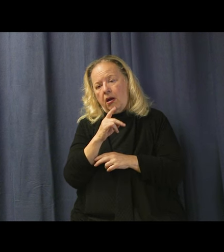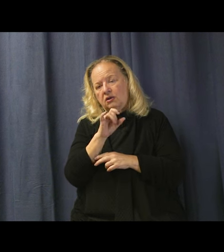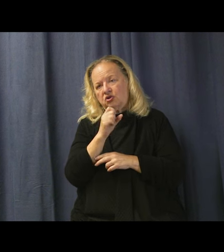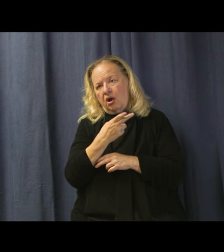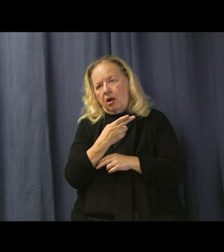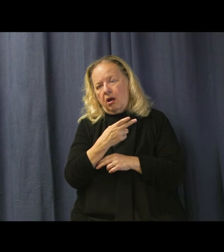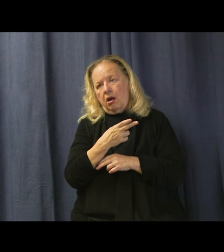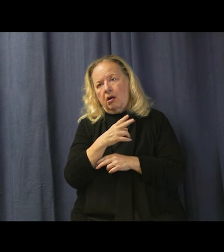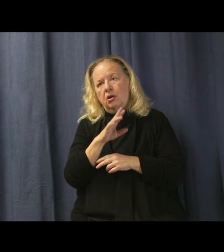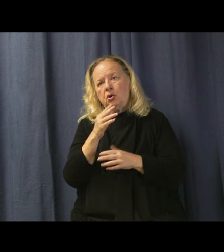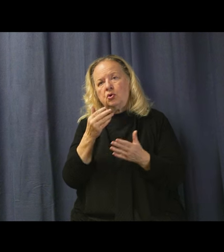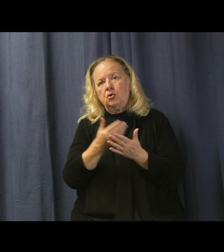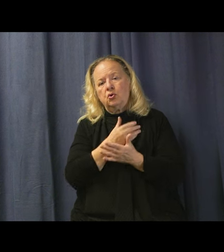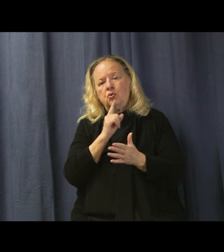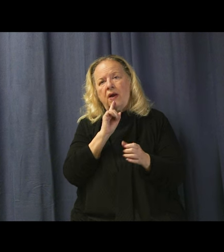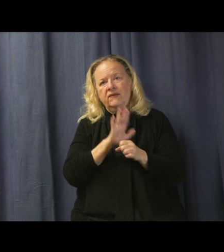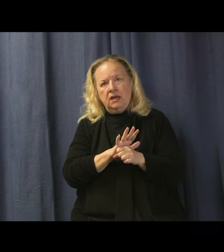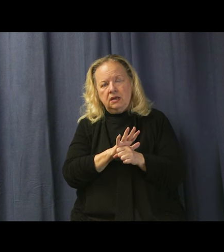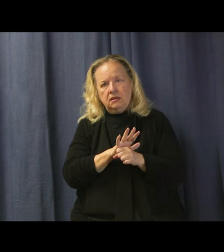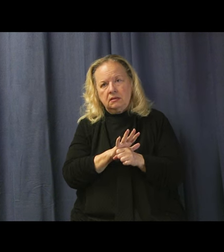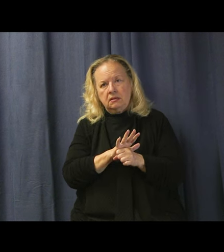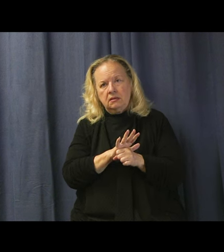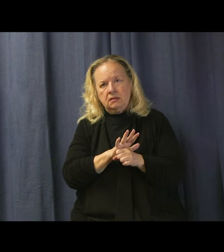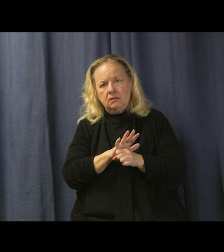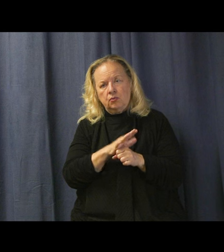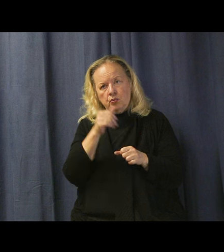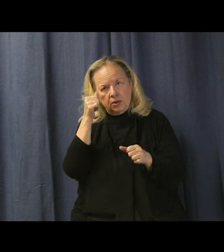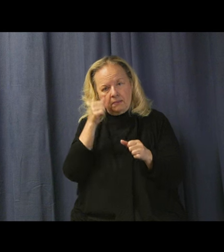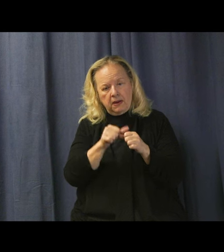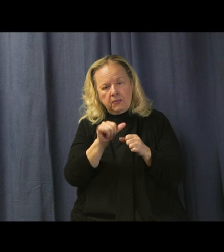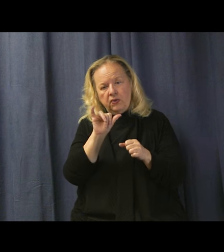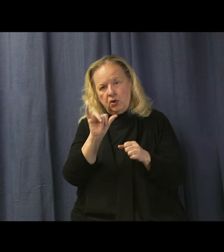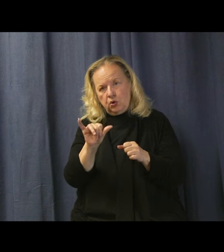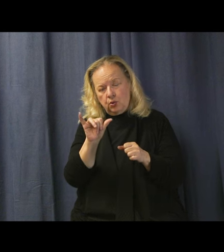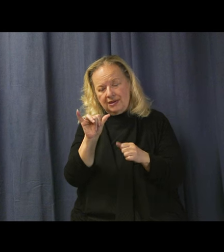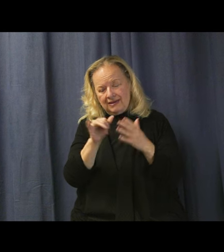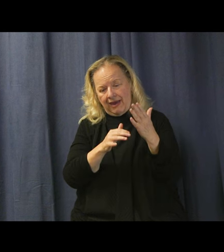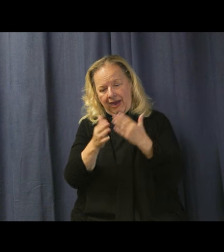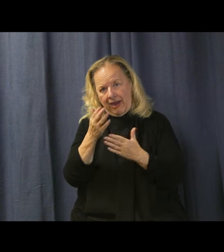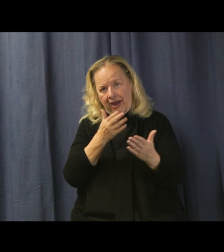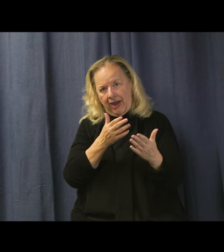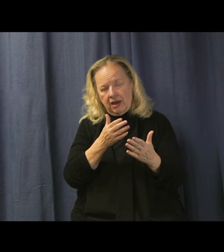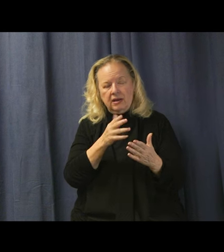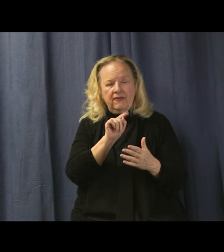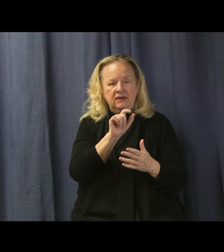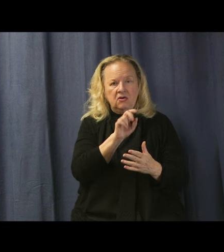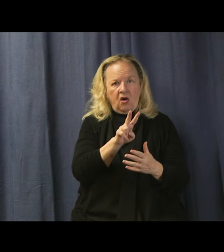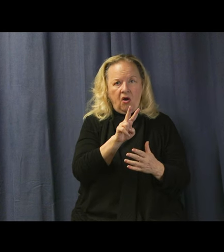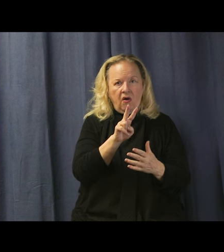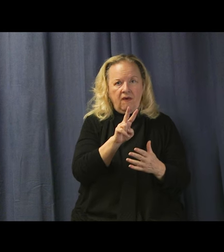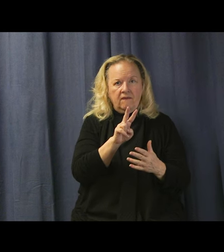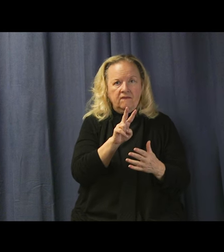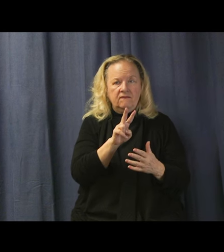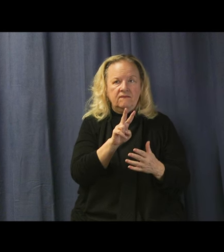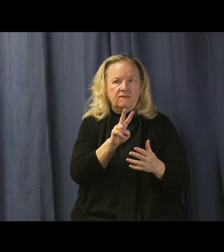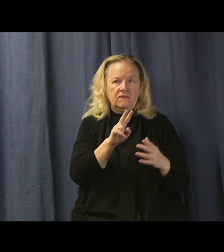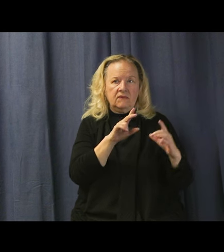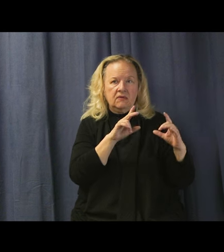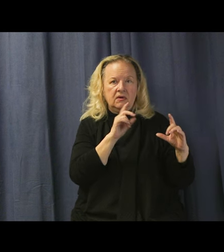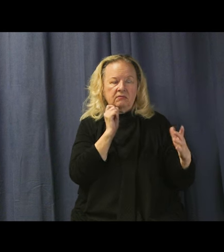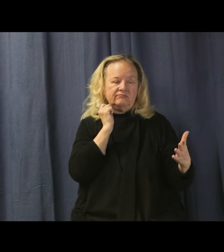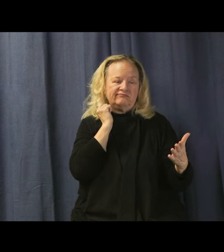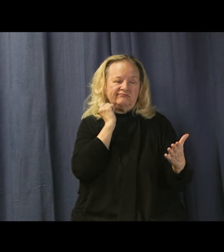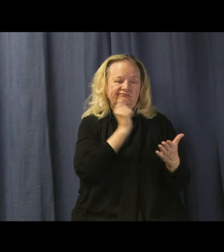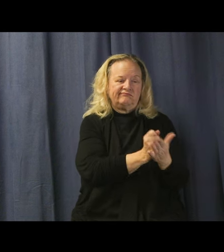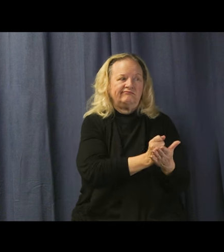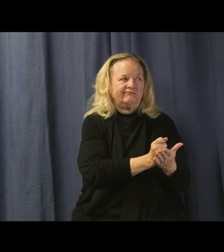covenant. And then, if you remember, the Yud is a hand, and the Tav was a cross. It even shows the nailed hand